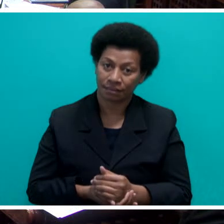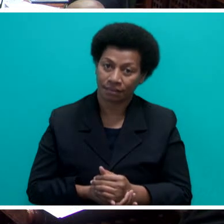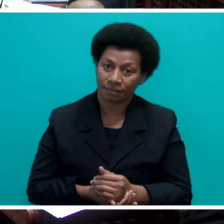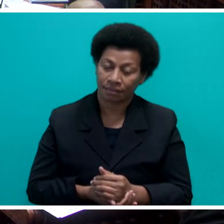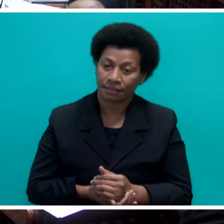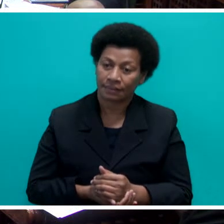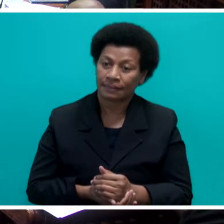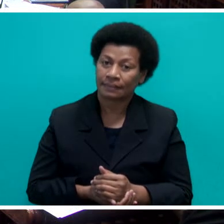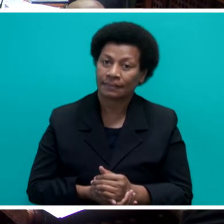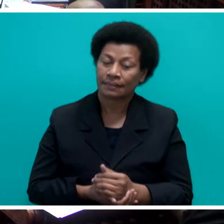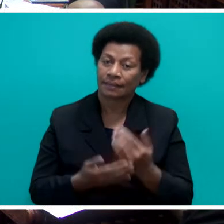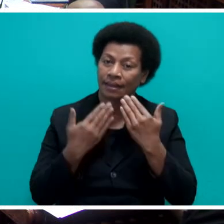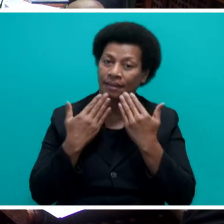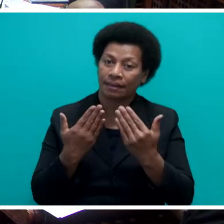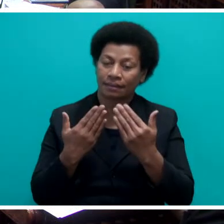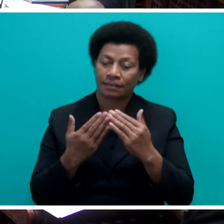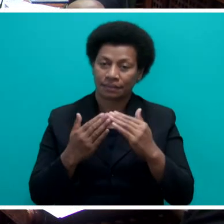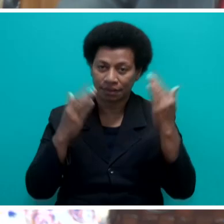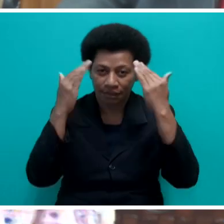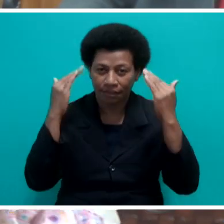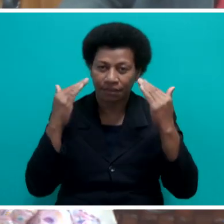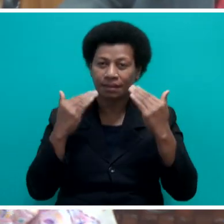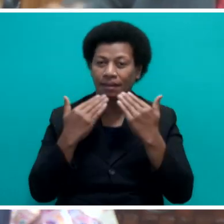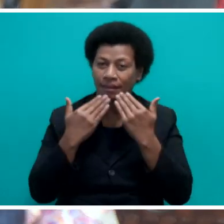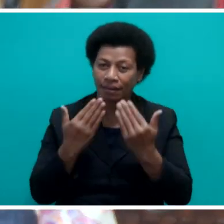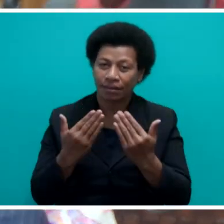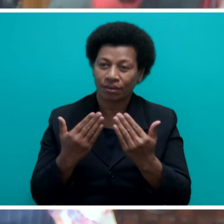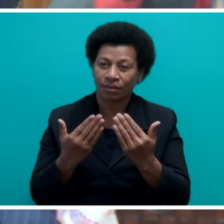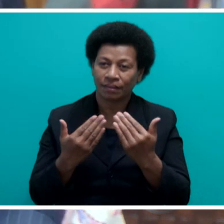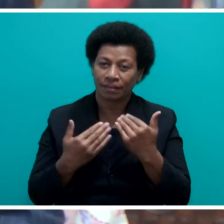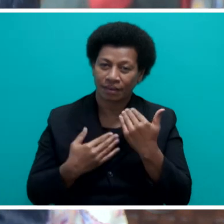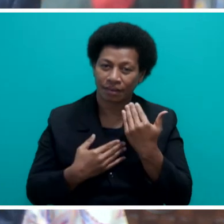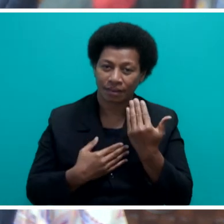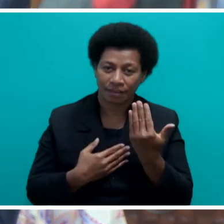Thank you, Mr. Speaker. I thank the honourable member for his question.